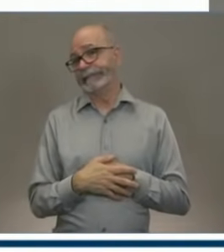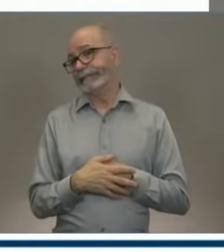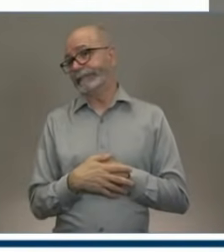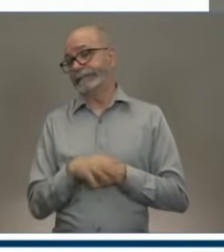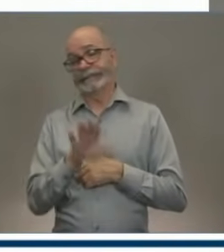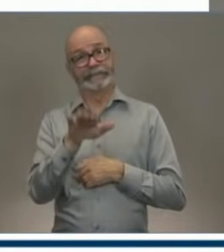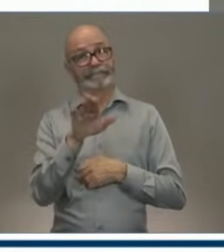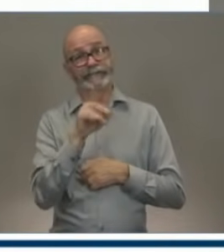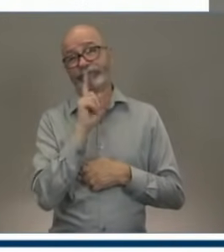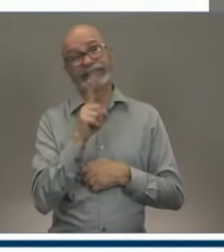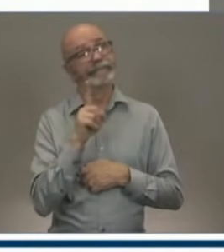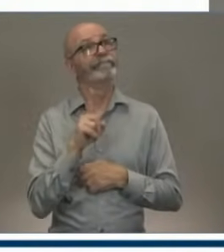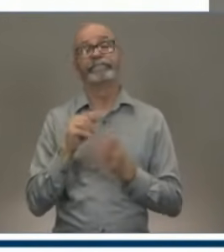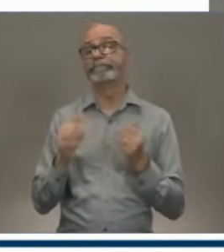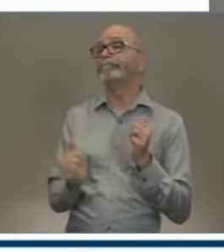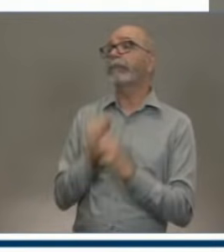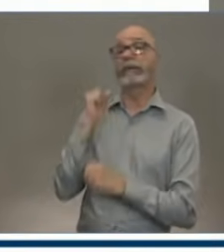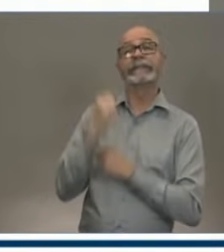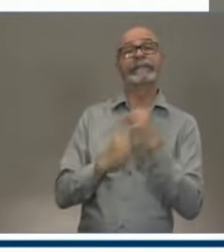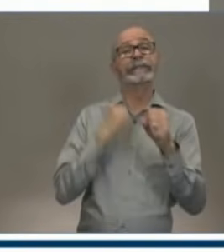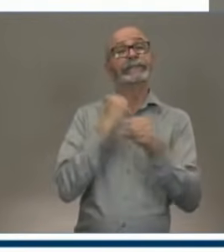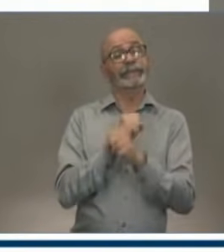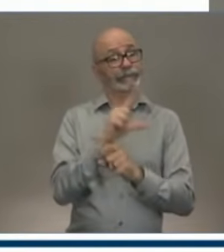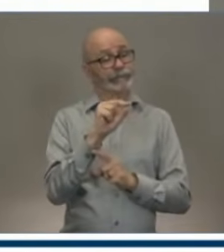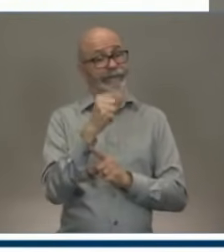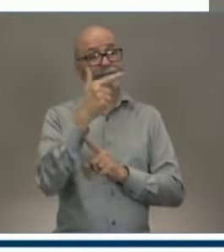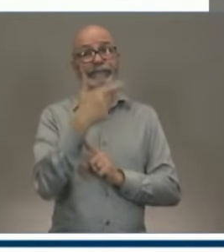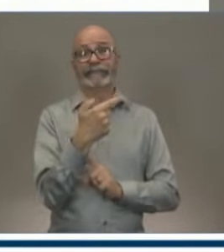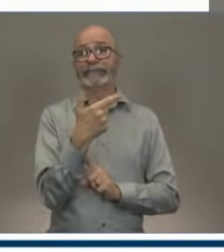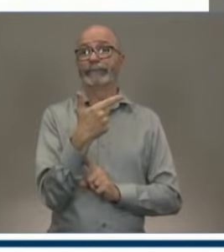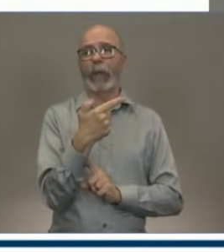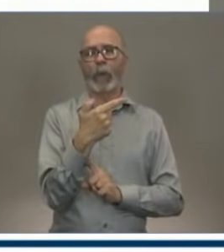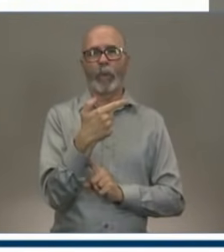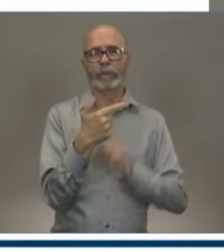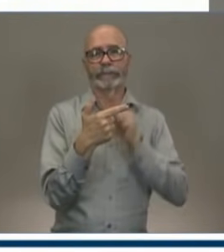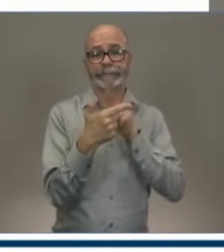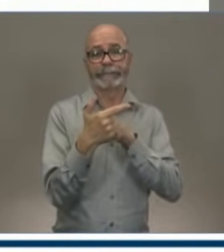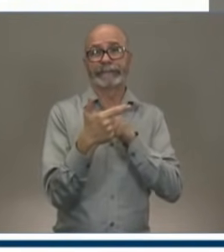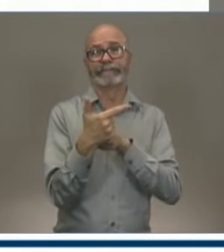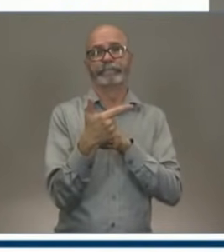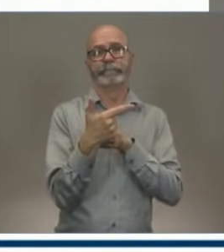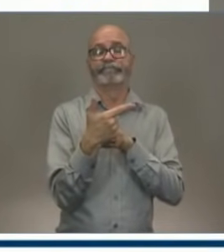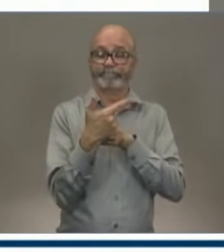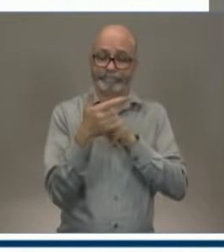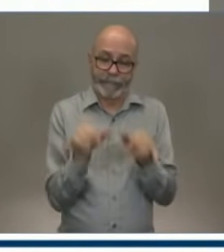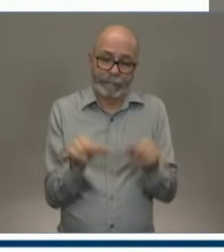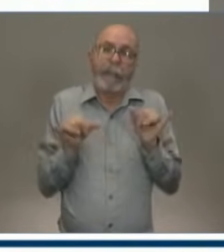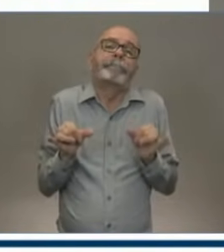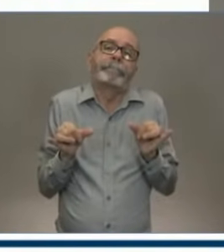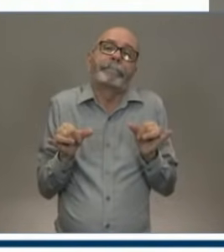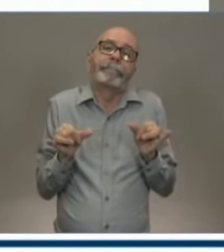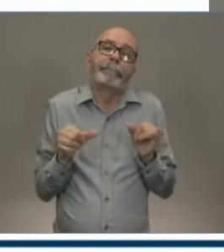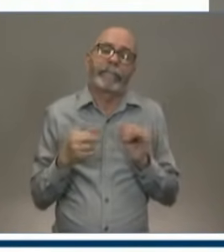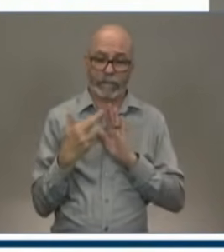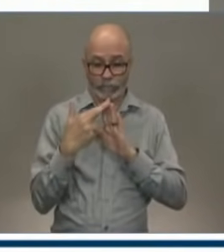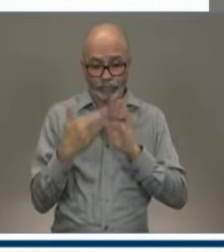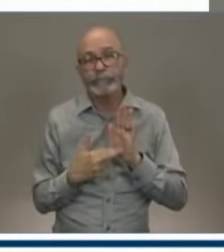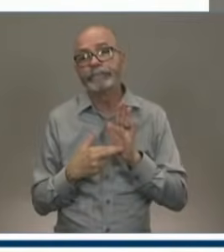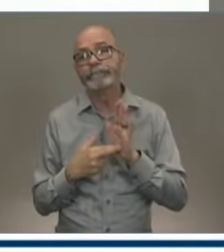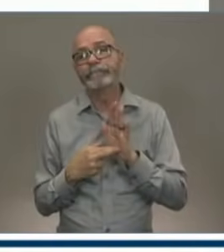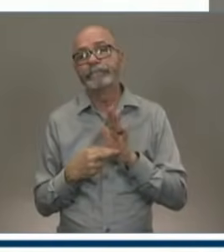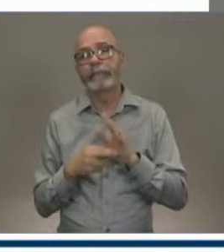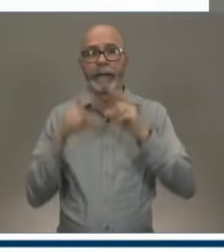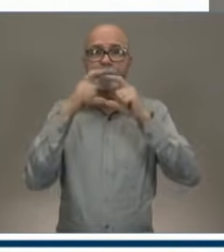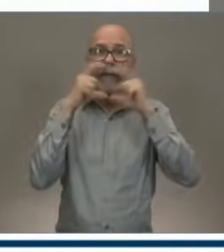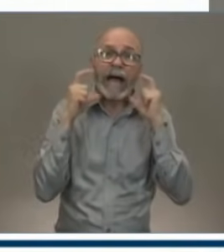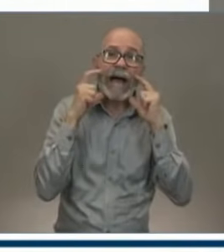of 2021 we need to continue to be following COVID restrictions and COVID protocols for two reasons,